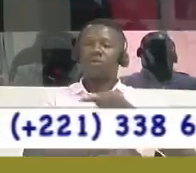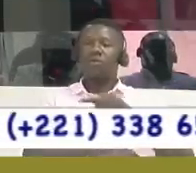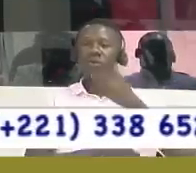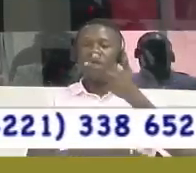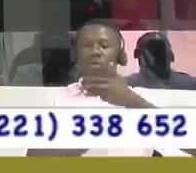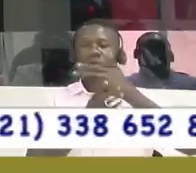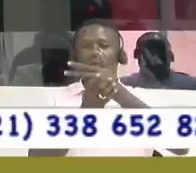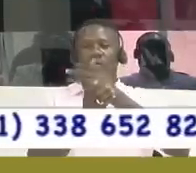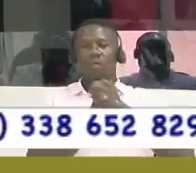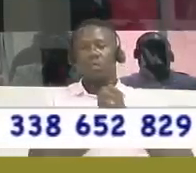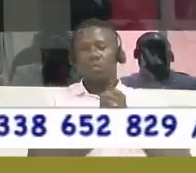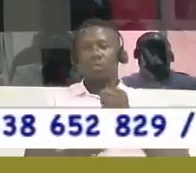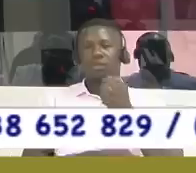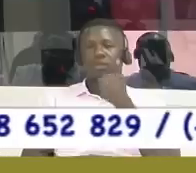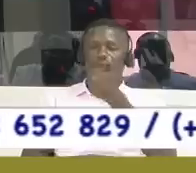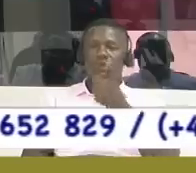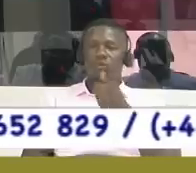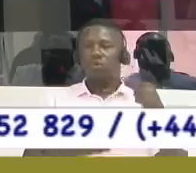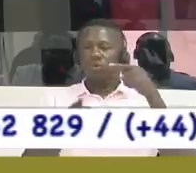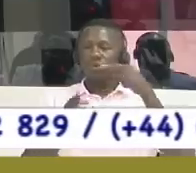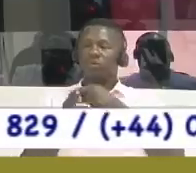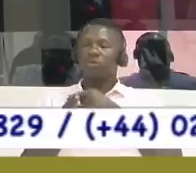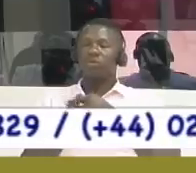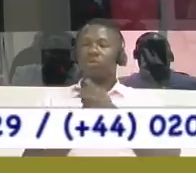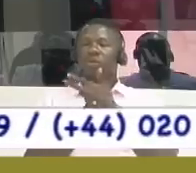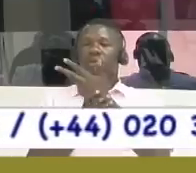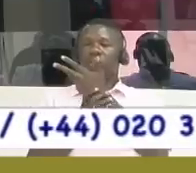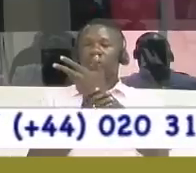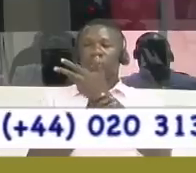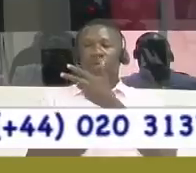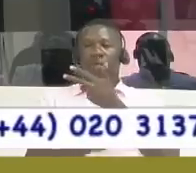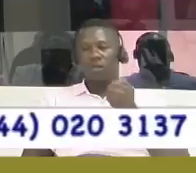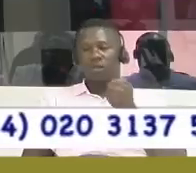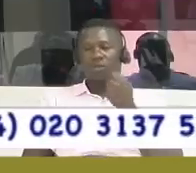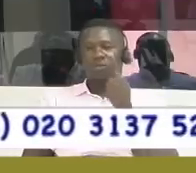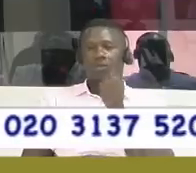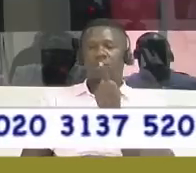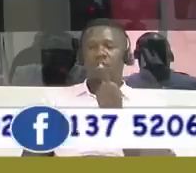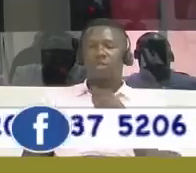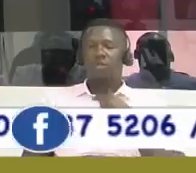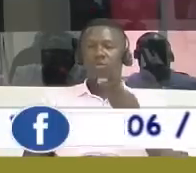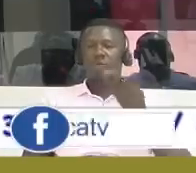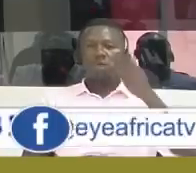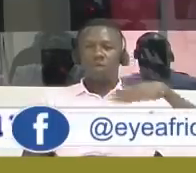1991. Then to SOS Herman Maina Junior School from